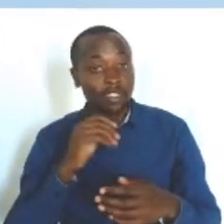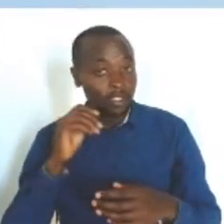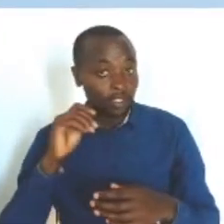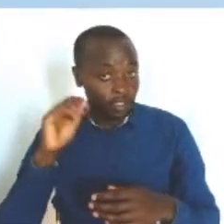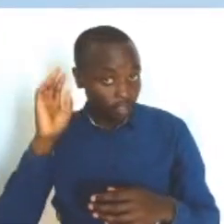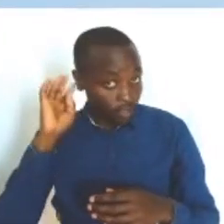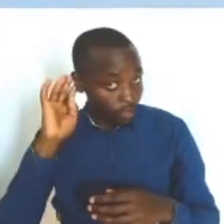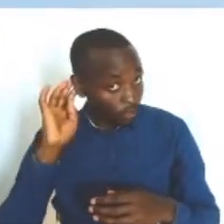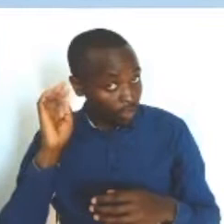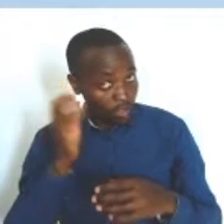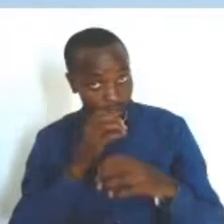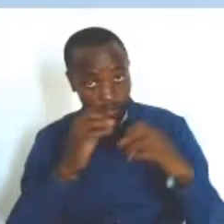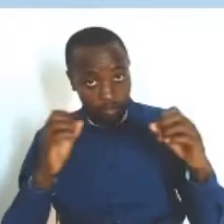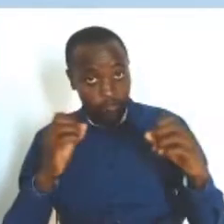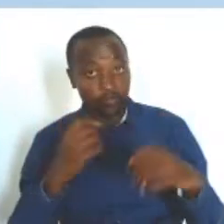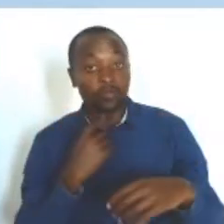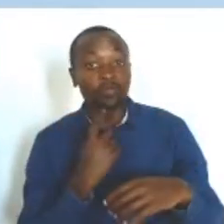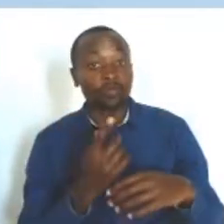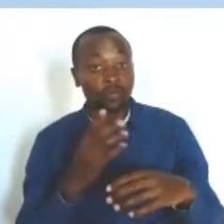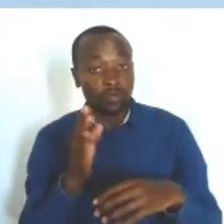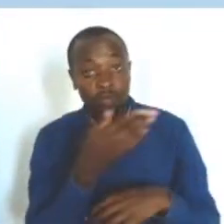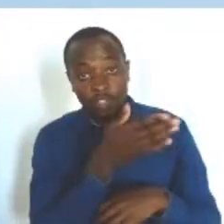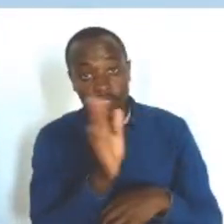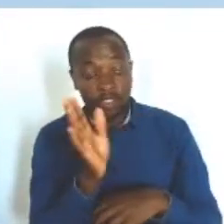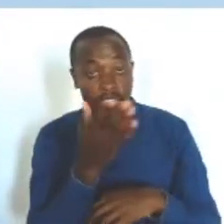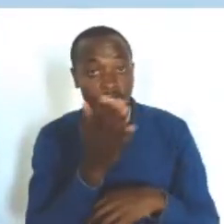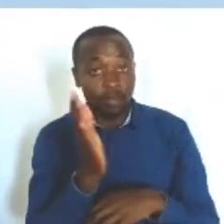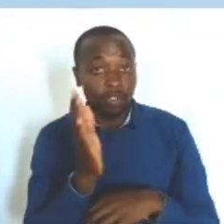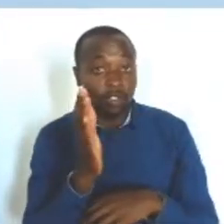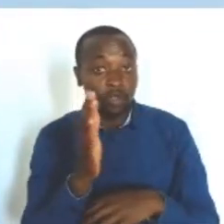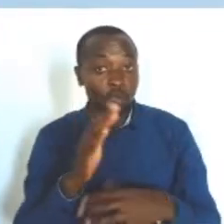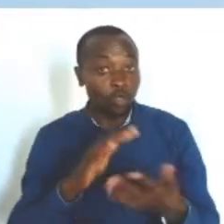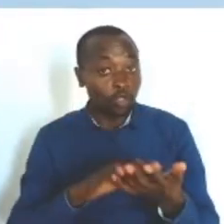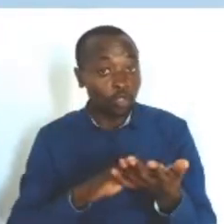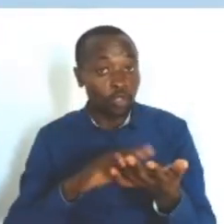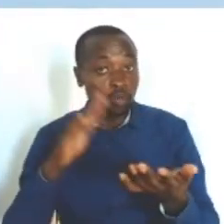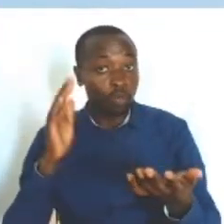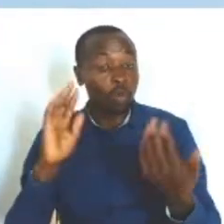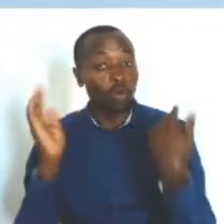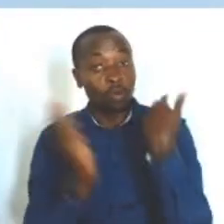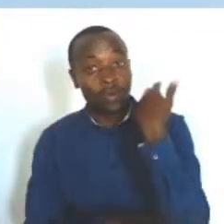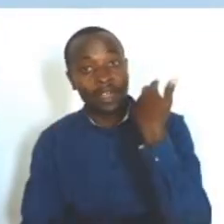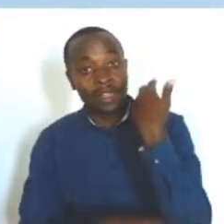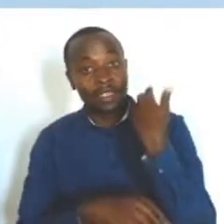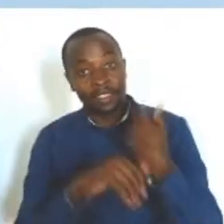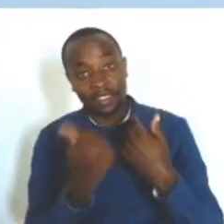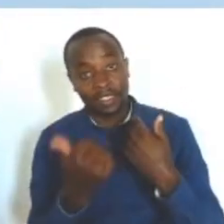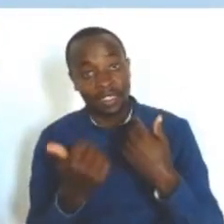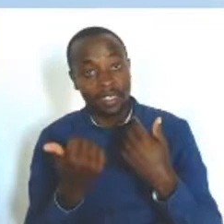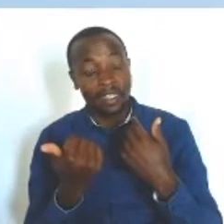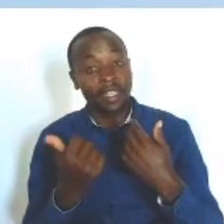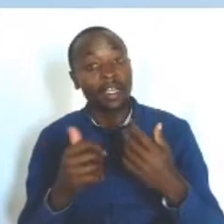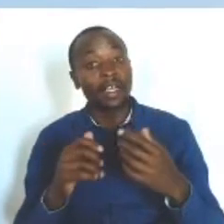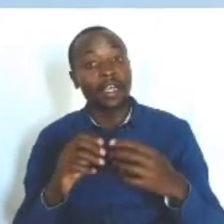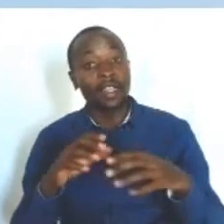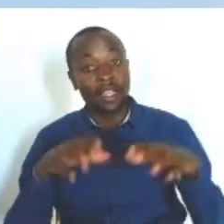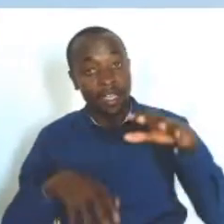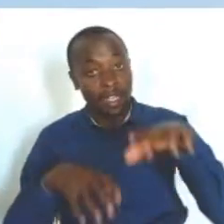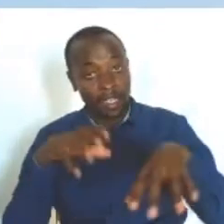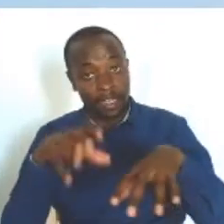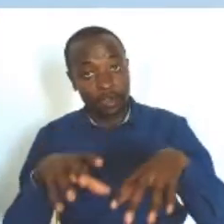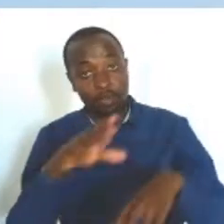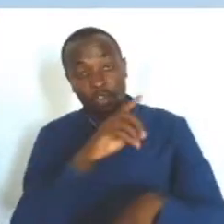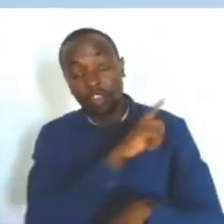And it says, now the serpent was more crafty and than any other wild animal and the Lord, that the Lord